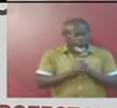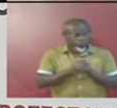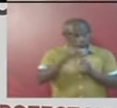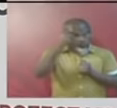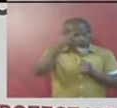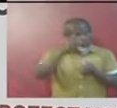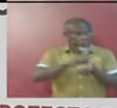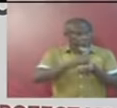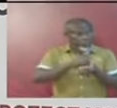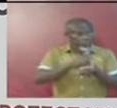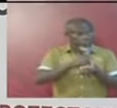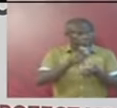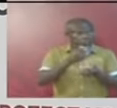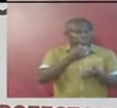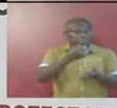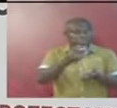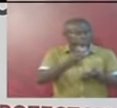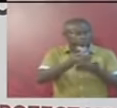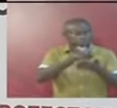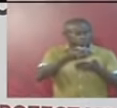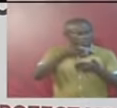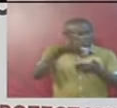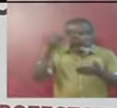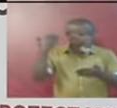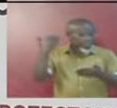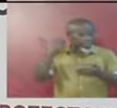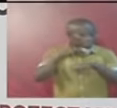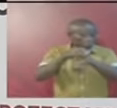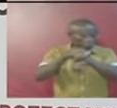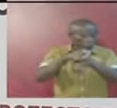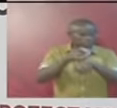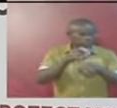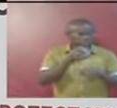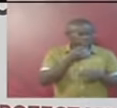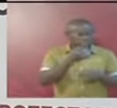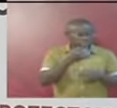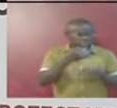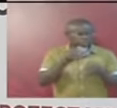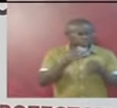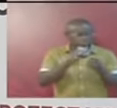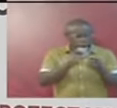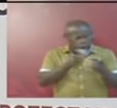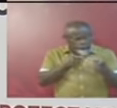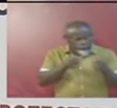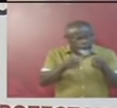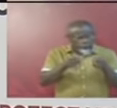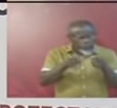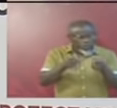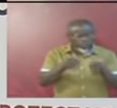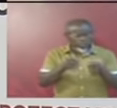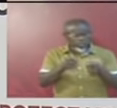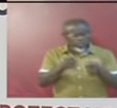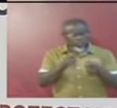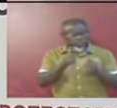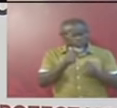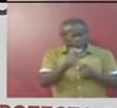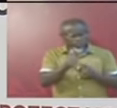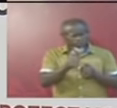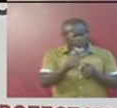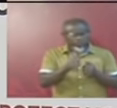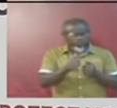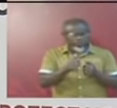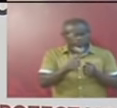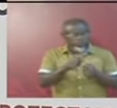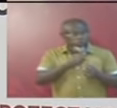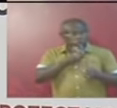you manage yourselves in terms of your hours. You have shifts to work, but make sure you get enough rest, make sure you